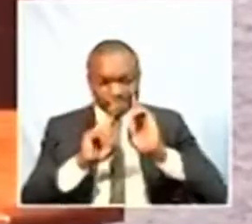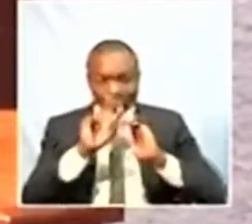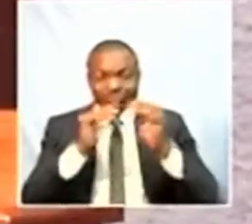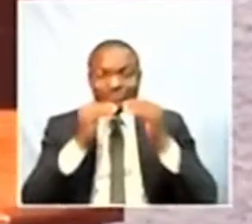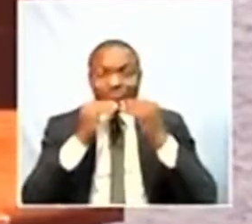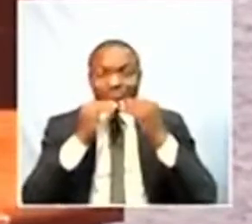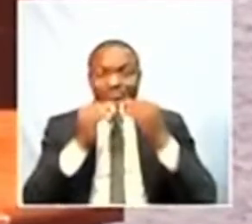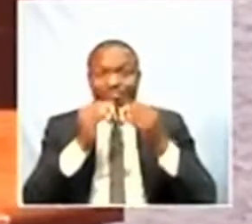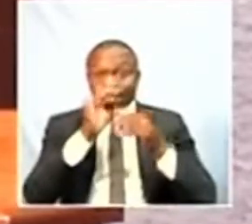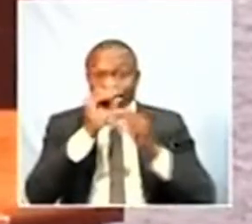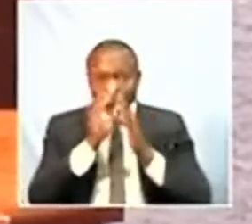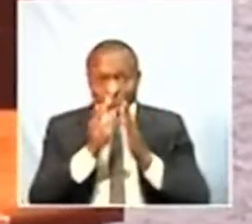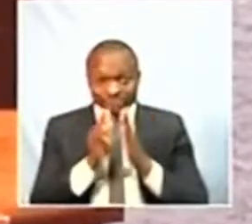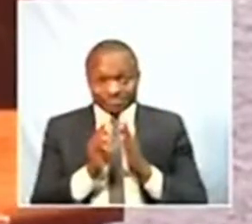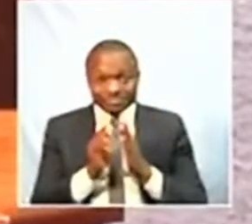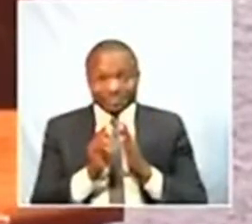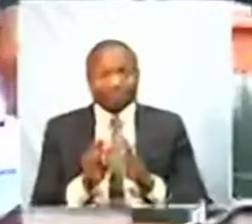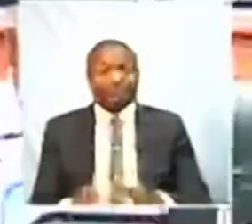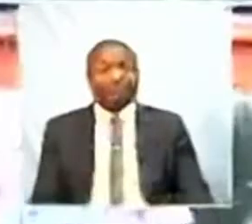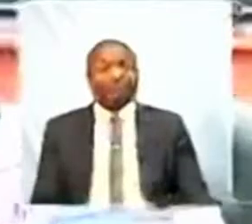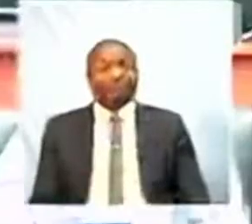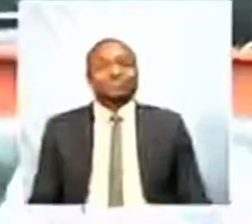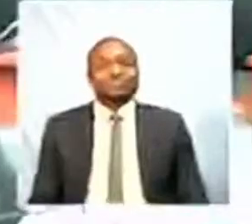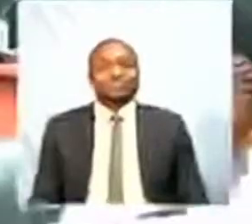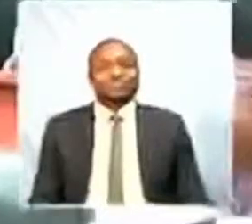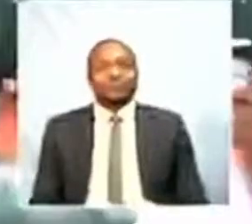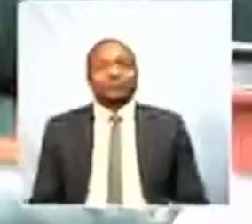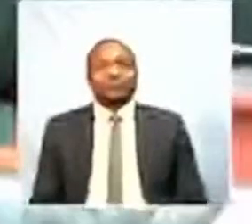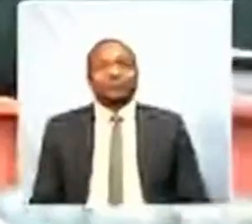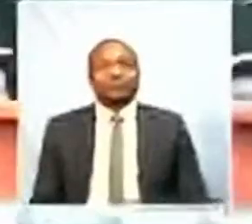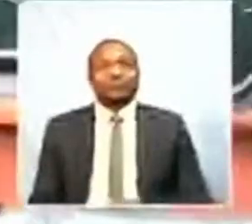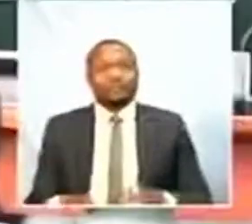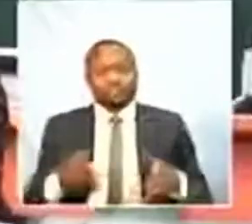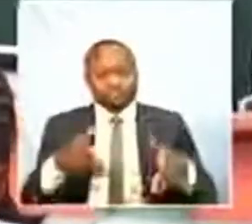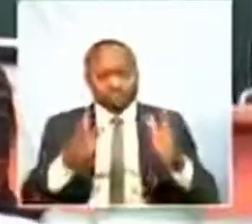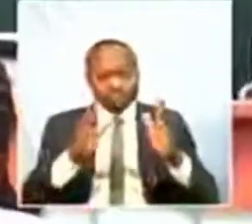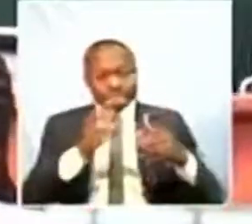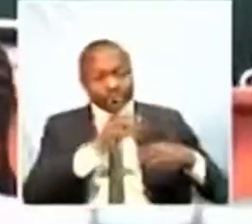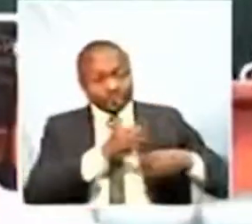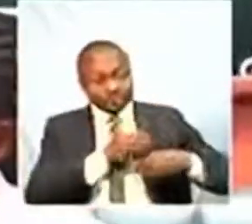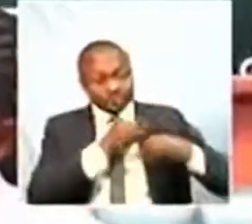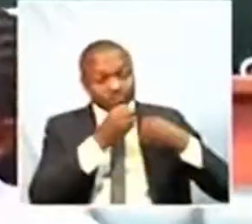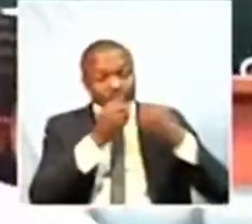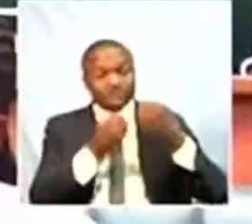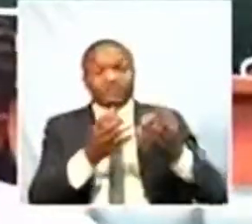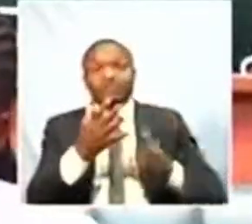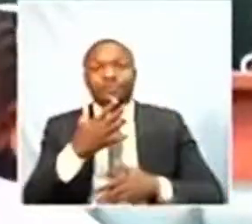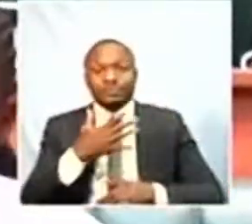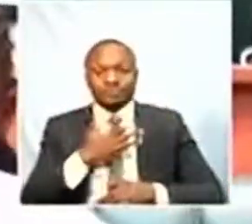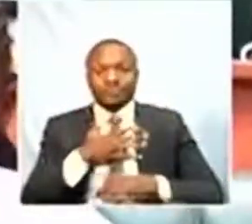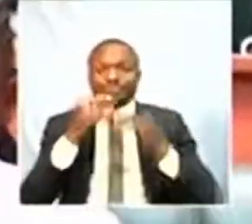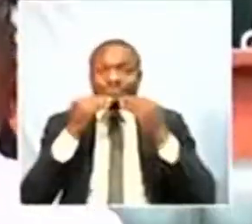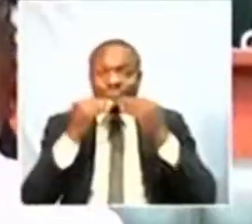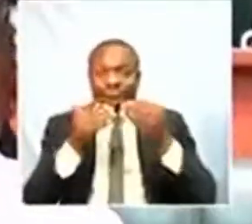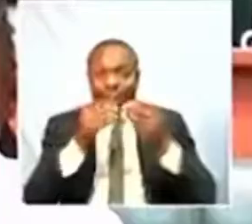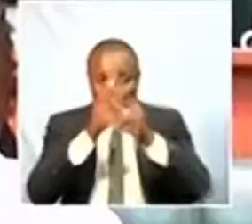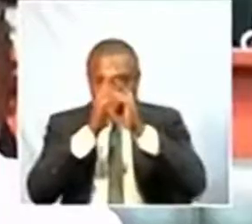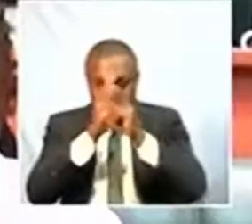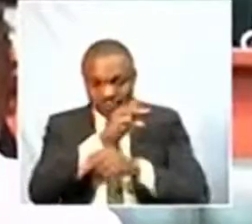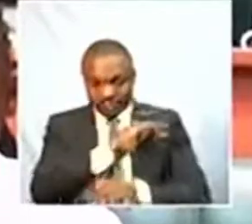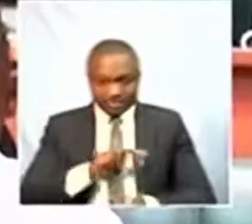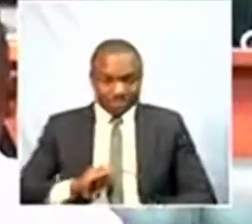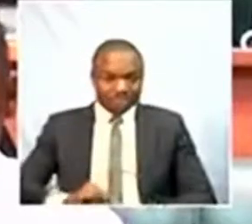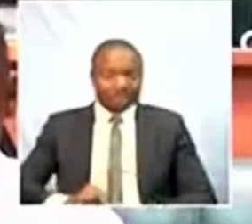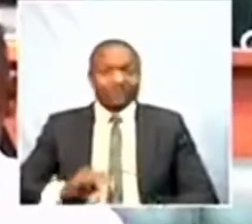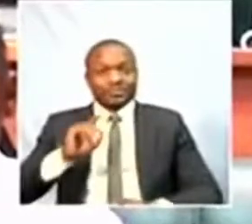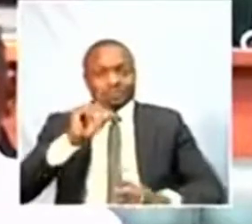Thank you, Madam Speaker. Madam Speaker, allow me to express my gratitude to the honorable members that have